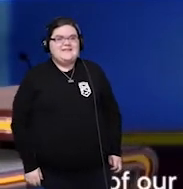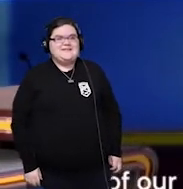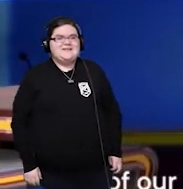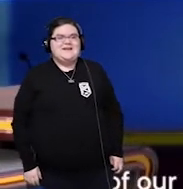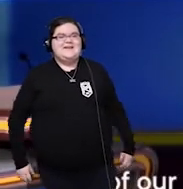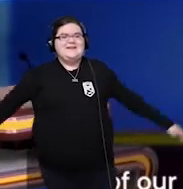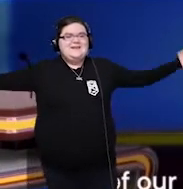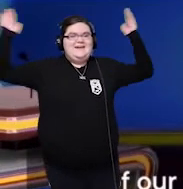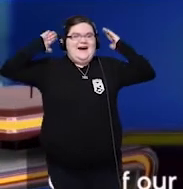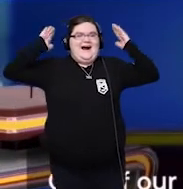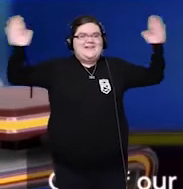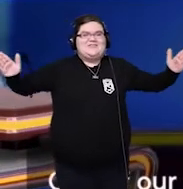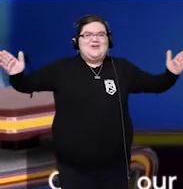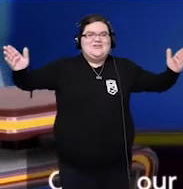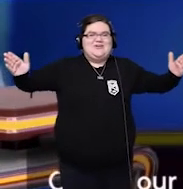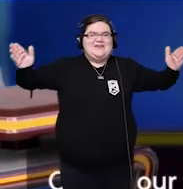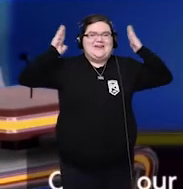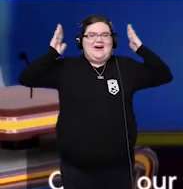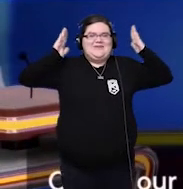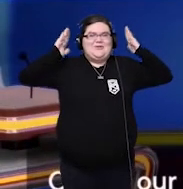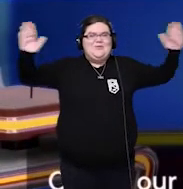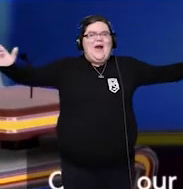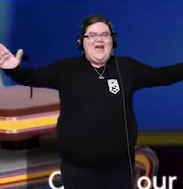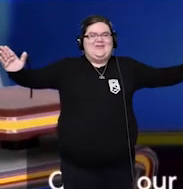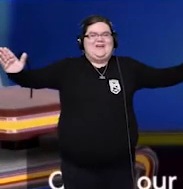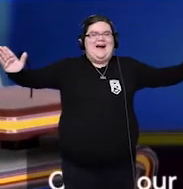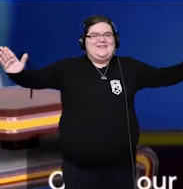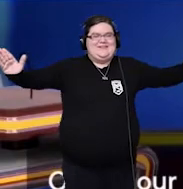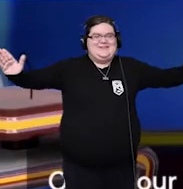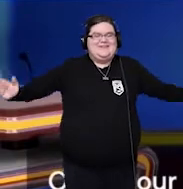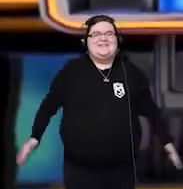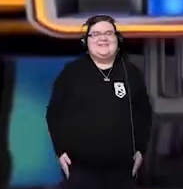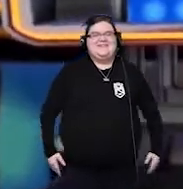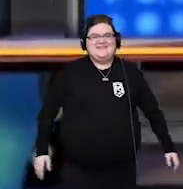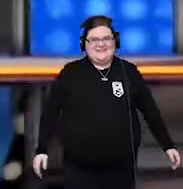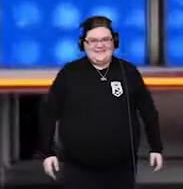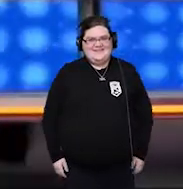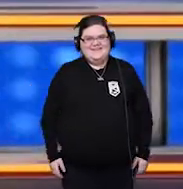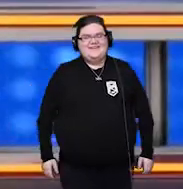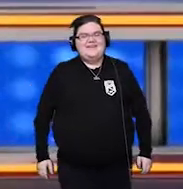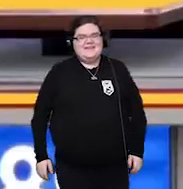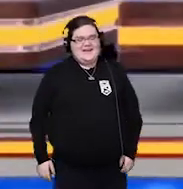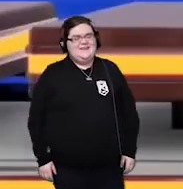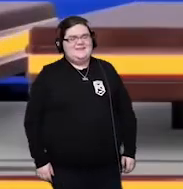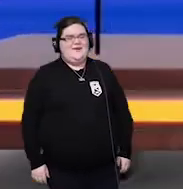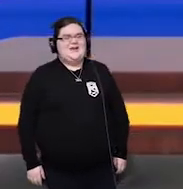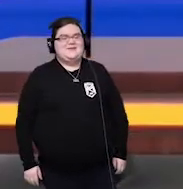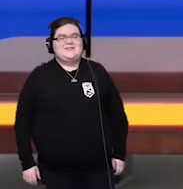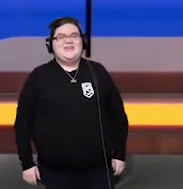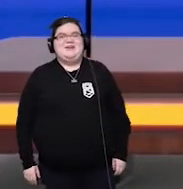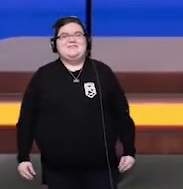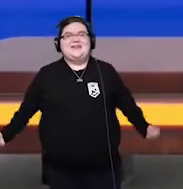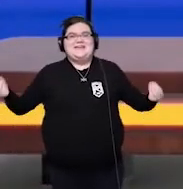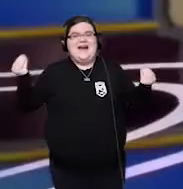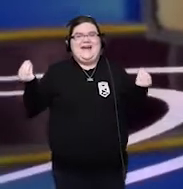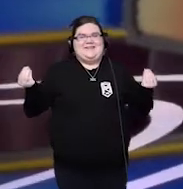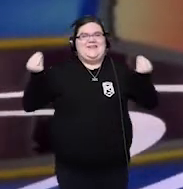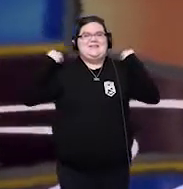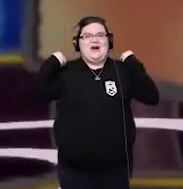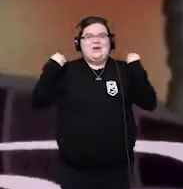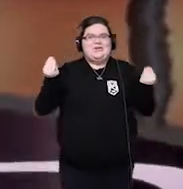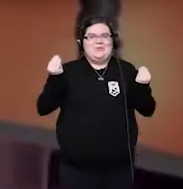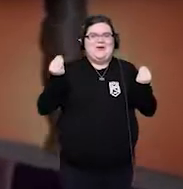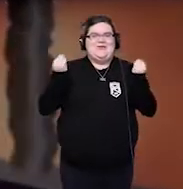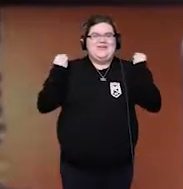Oh. Yes! I told you, I was like, underwear, guys! No, we're still winning. Yeah, it is fine, but still, I was like, guys,